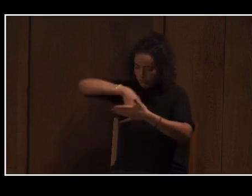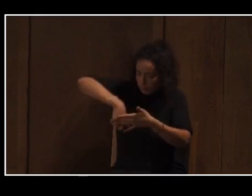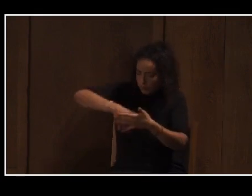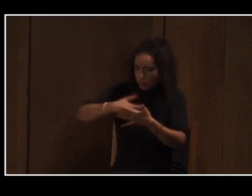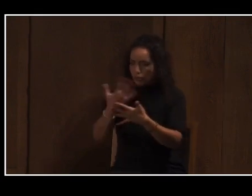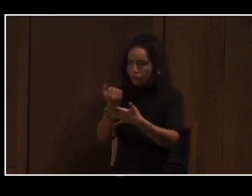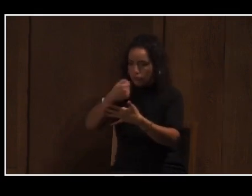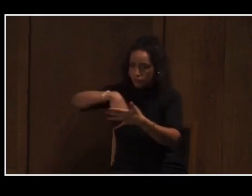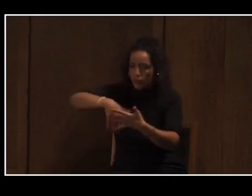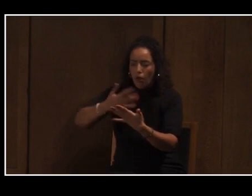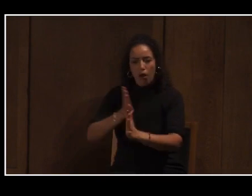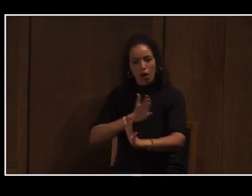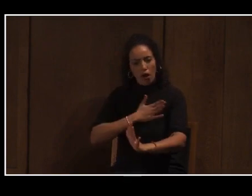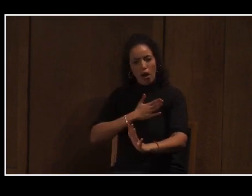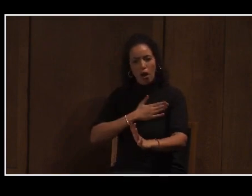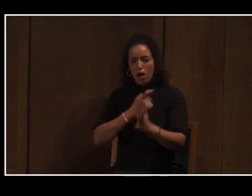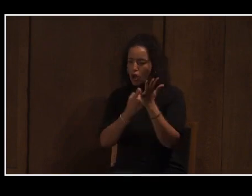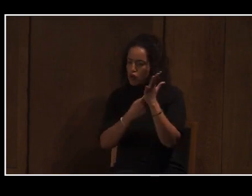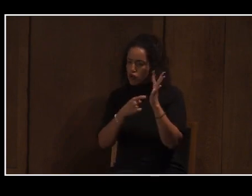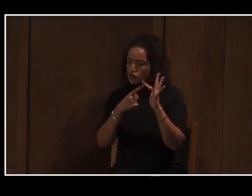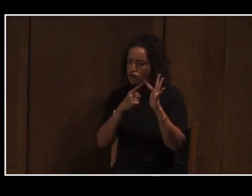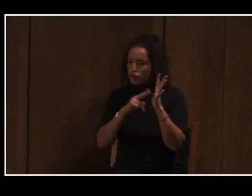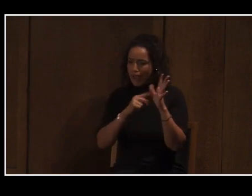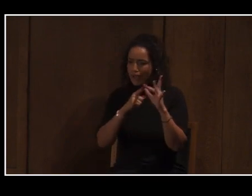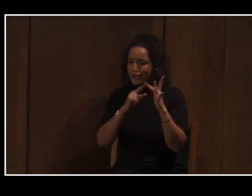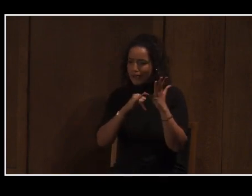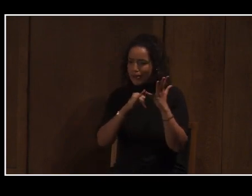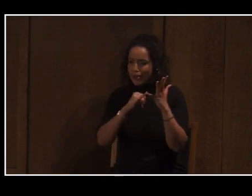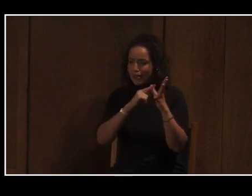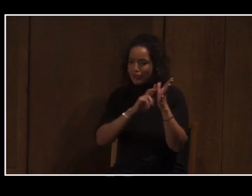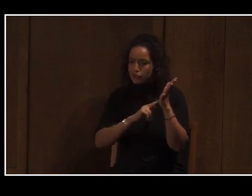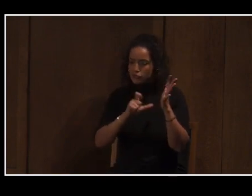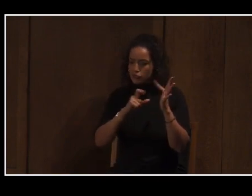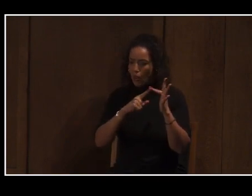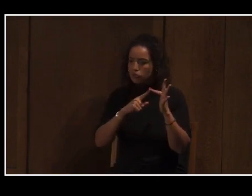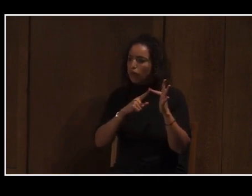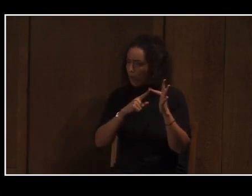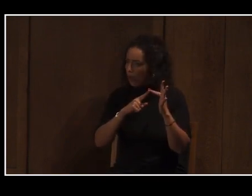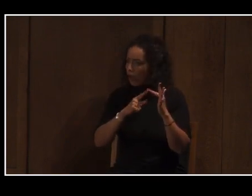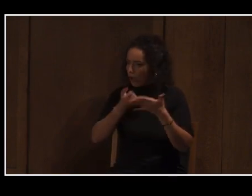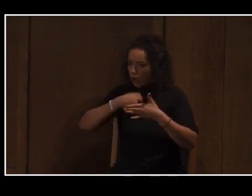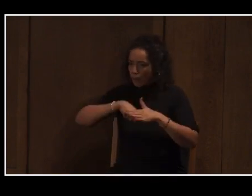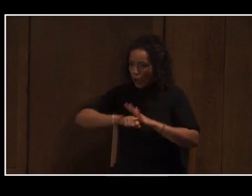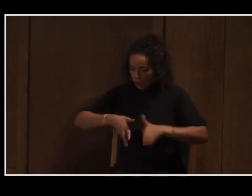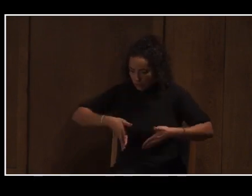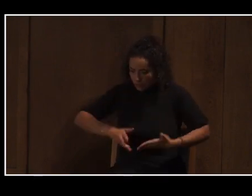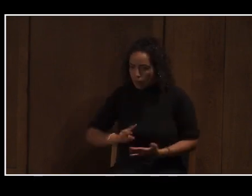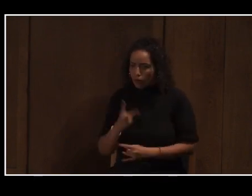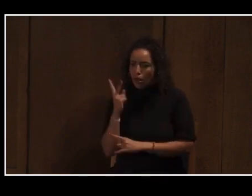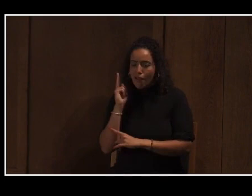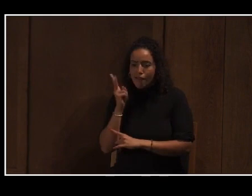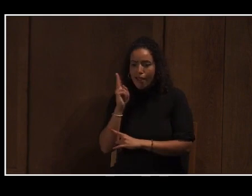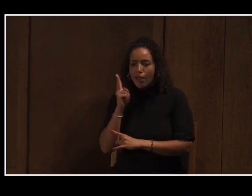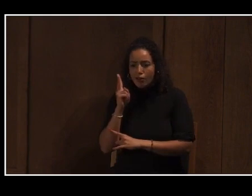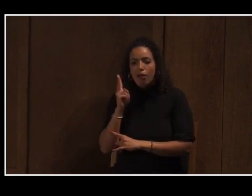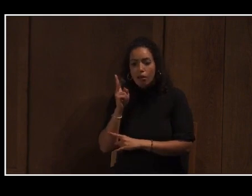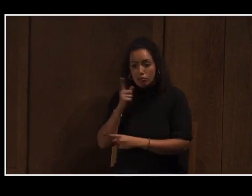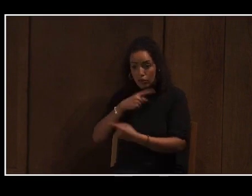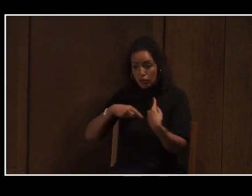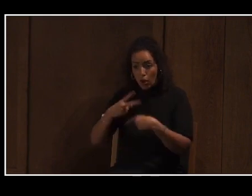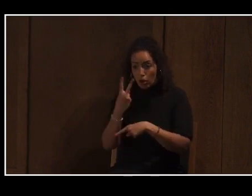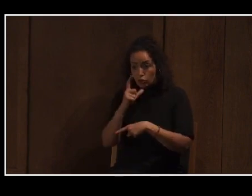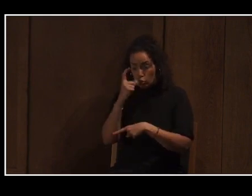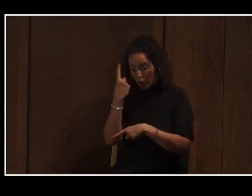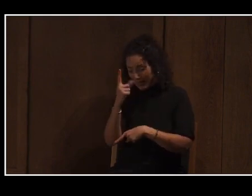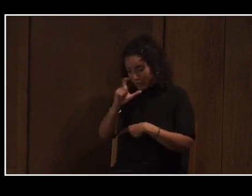of Renaissance, the idea that Renaissance is rebirth, but for us, 21st and 20th century, we have been in a